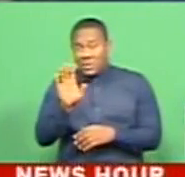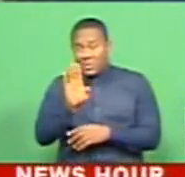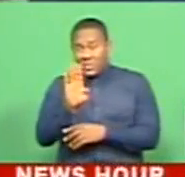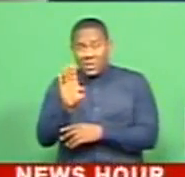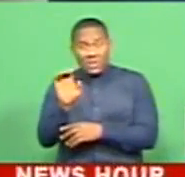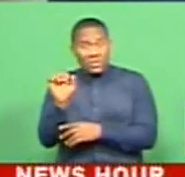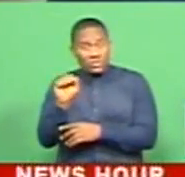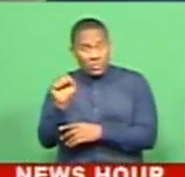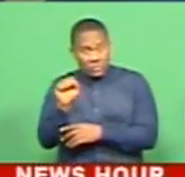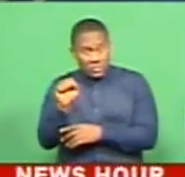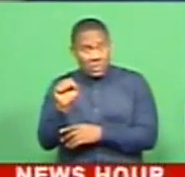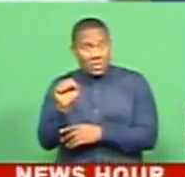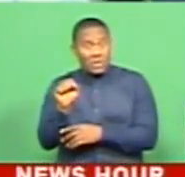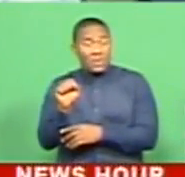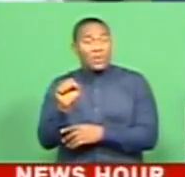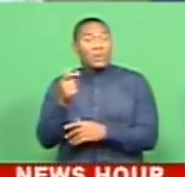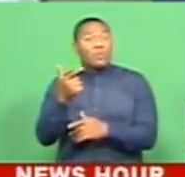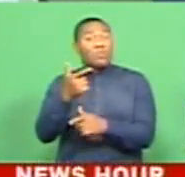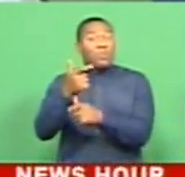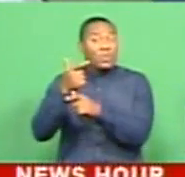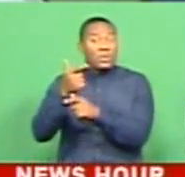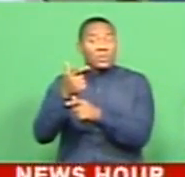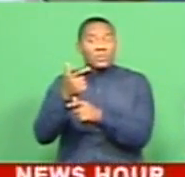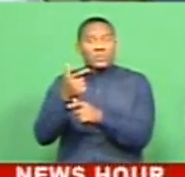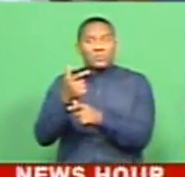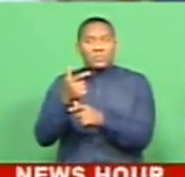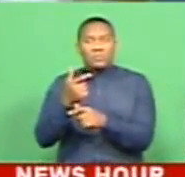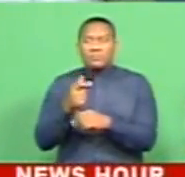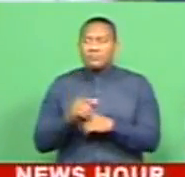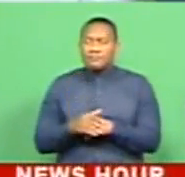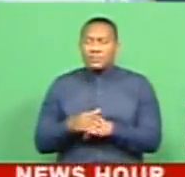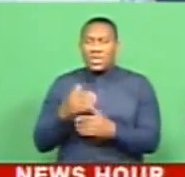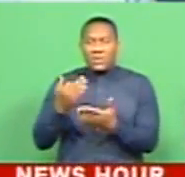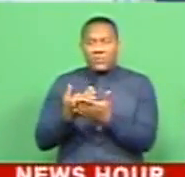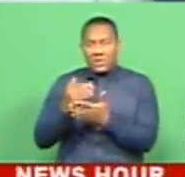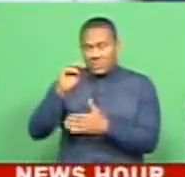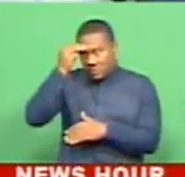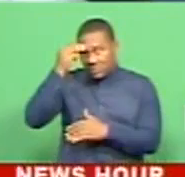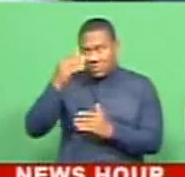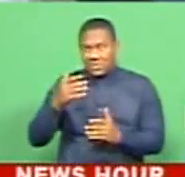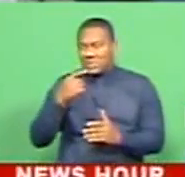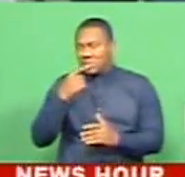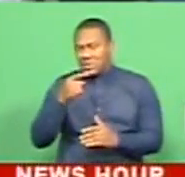bond for debt reprofiling. The finance minister, Ken Ofori-Atta, is confident the